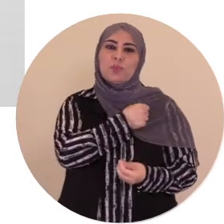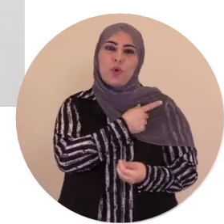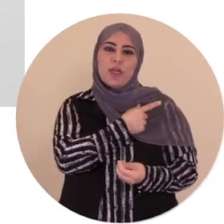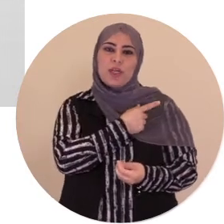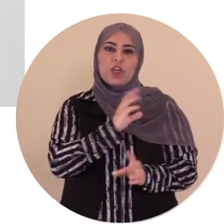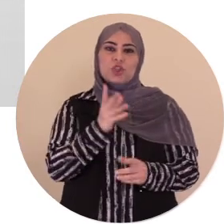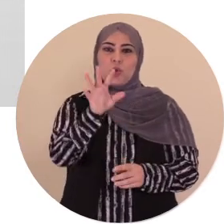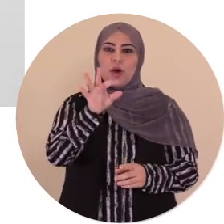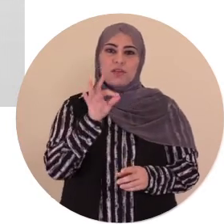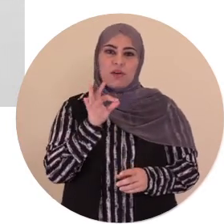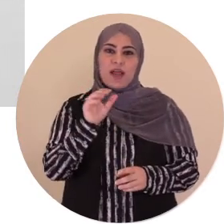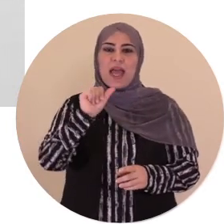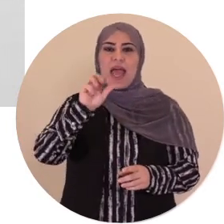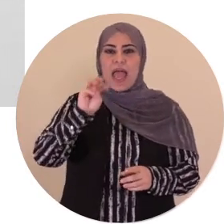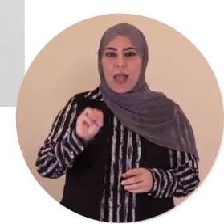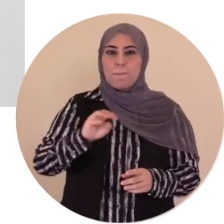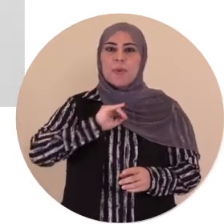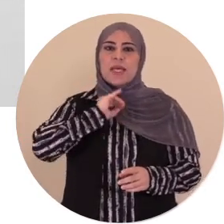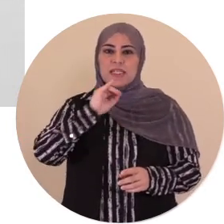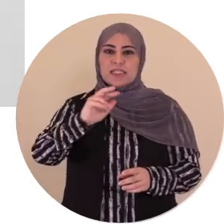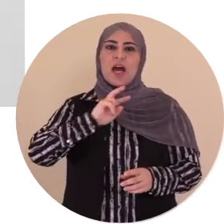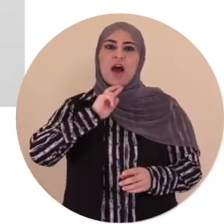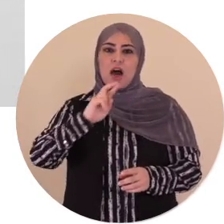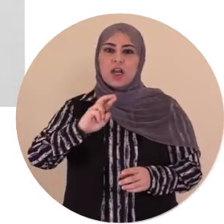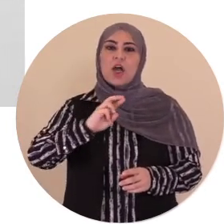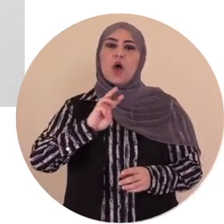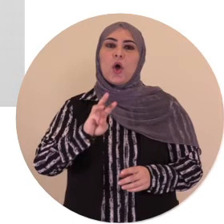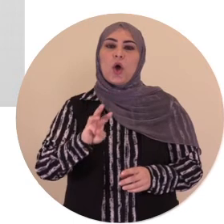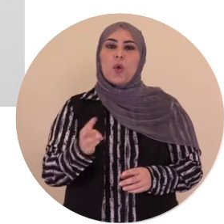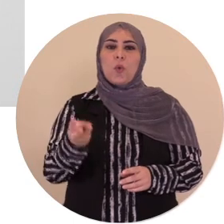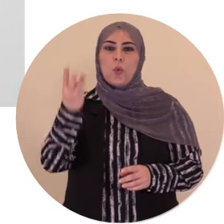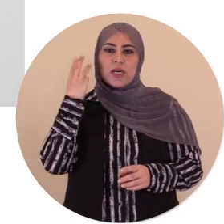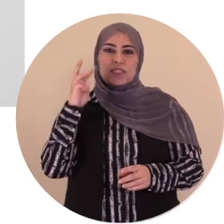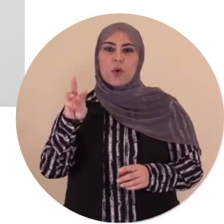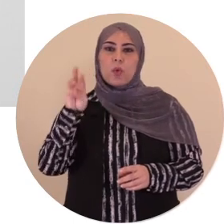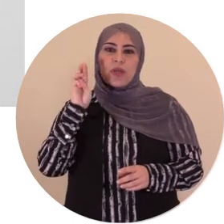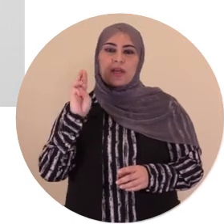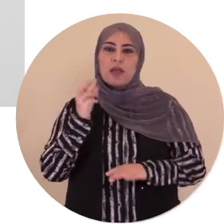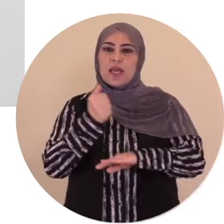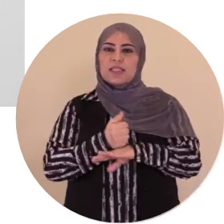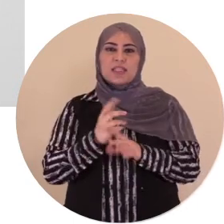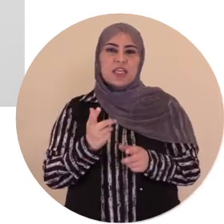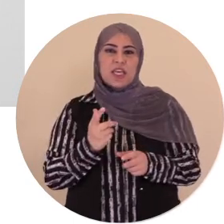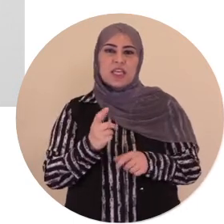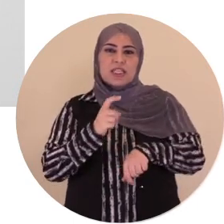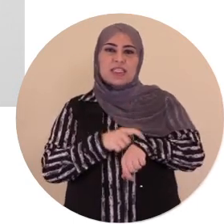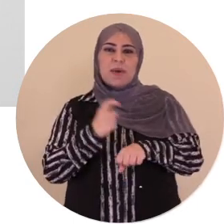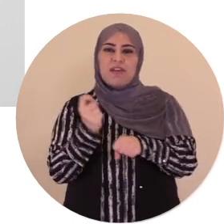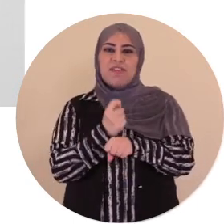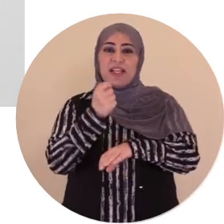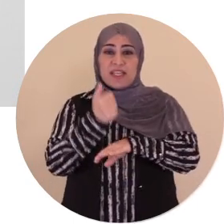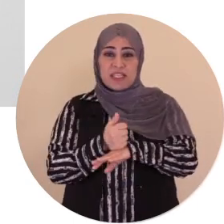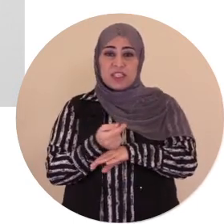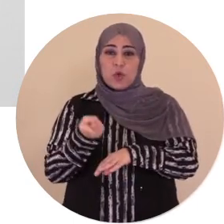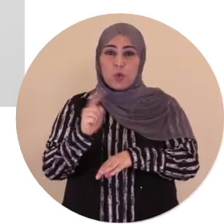is no modal verb, what did we say? We add is, am, are, was, or were, based on the tense of the verb and